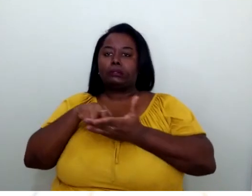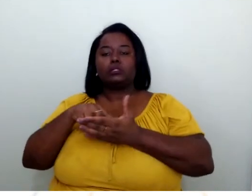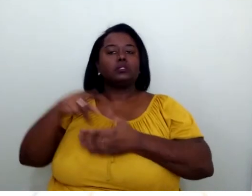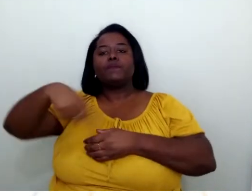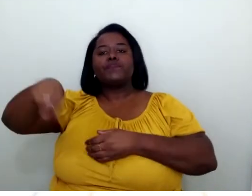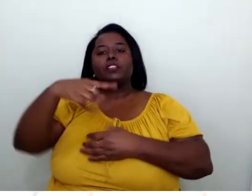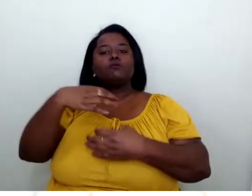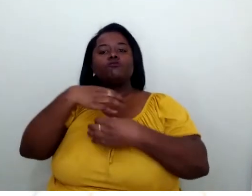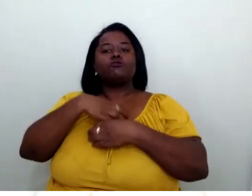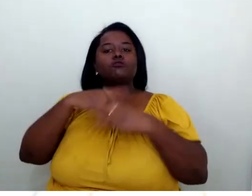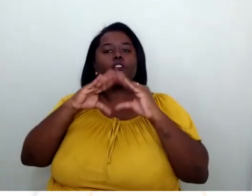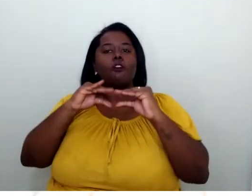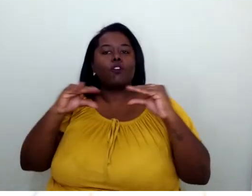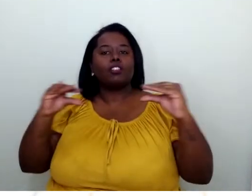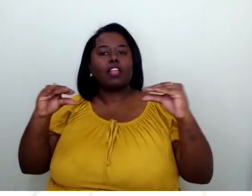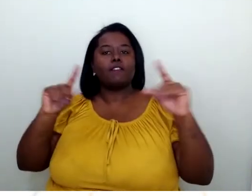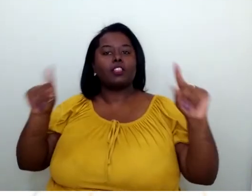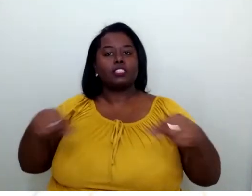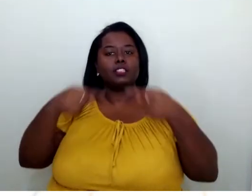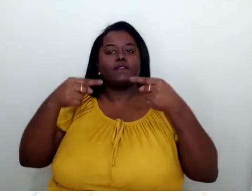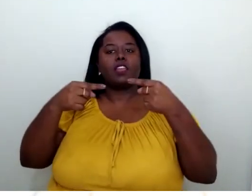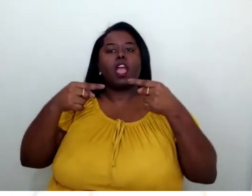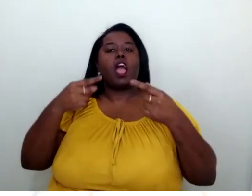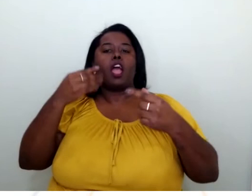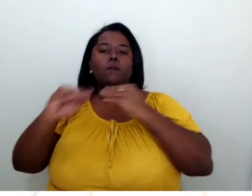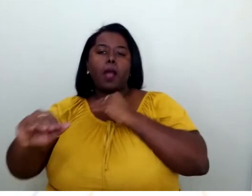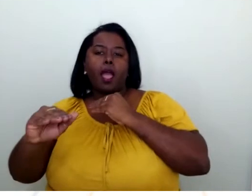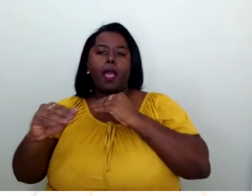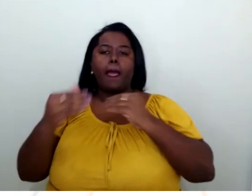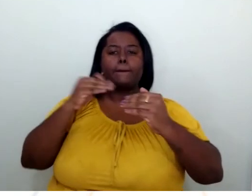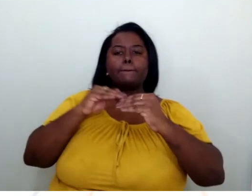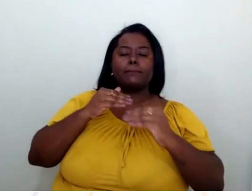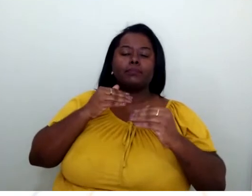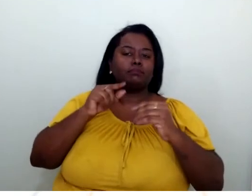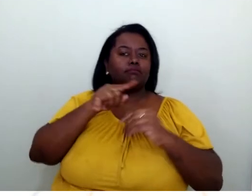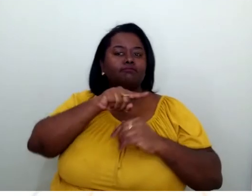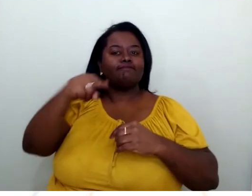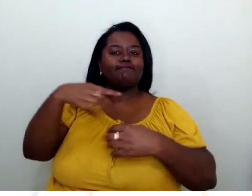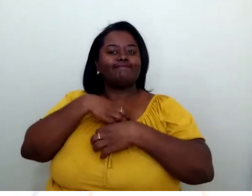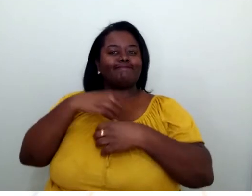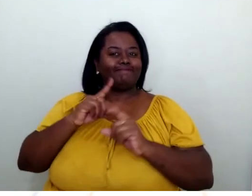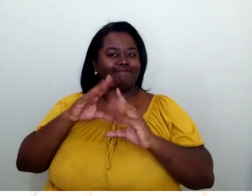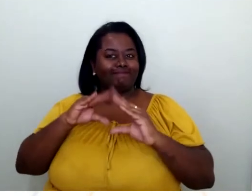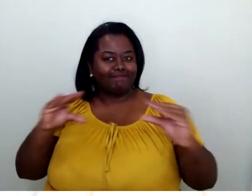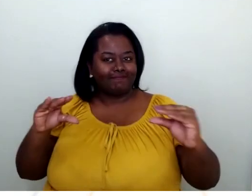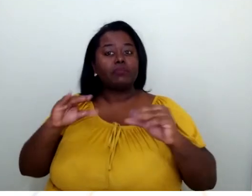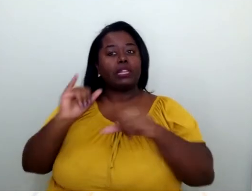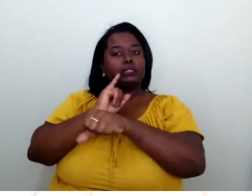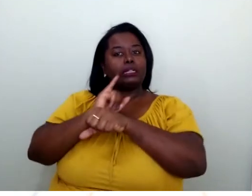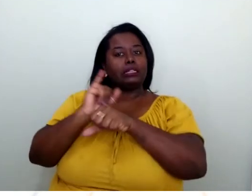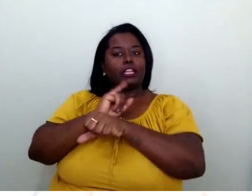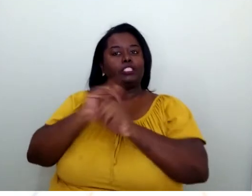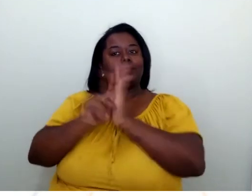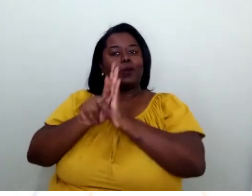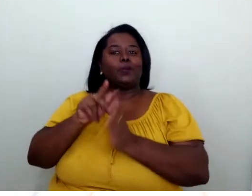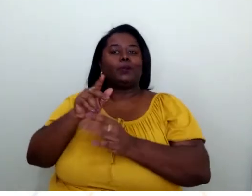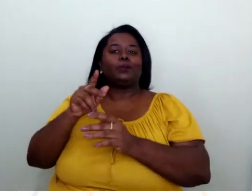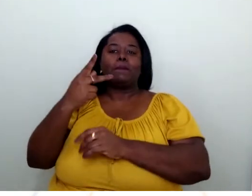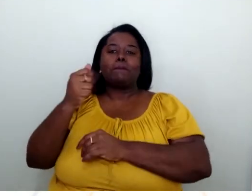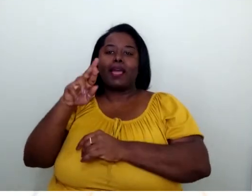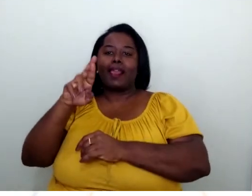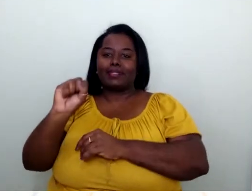that. They talked about, because they had a sense of belonging, that they felt comfortable interacting with the students.